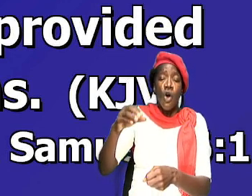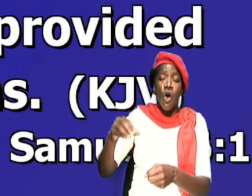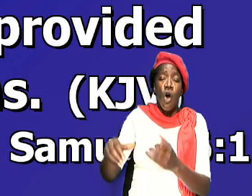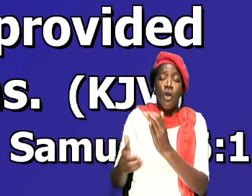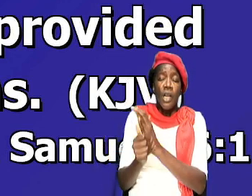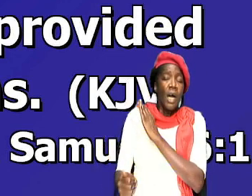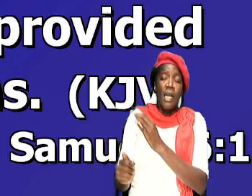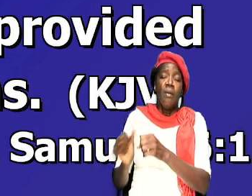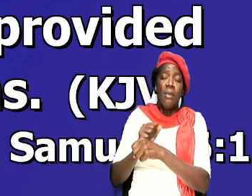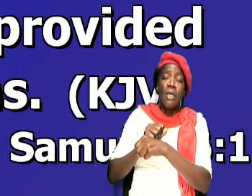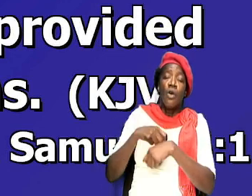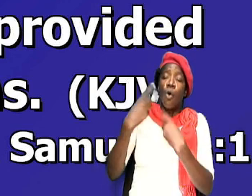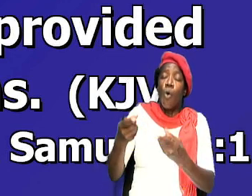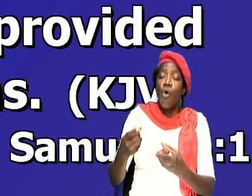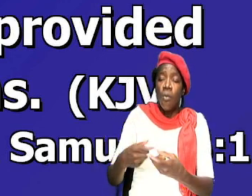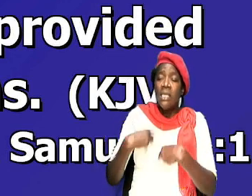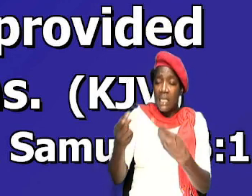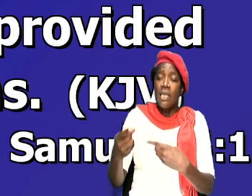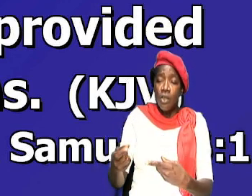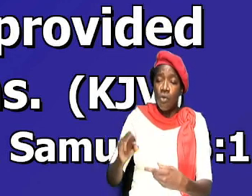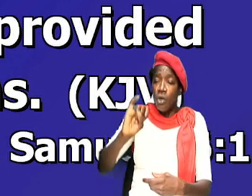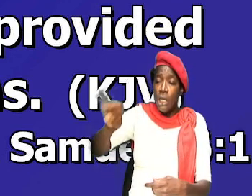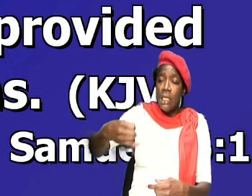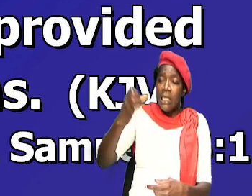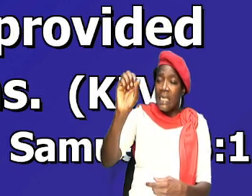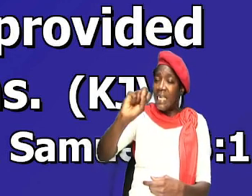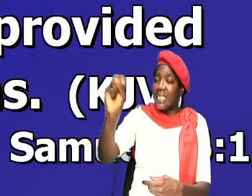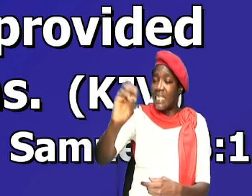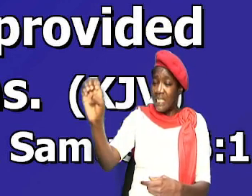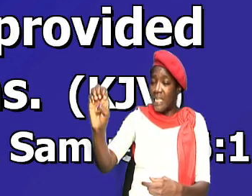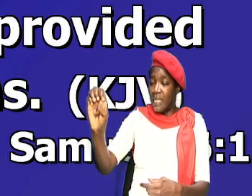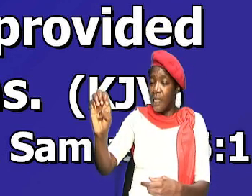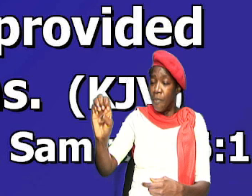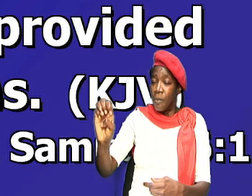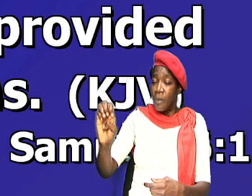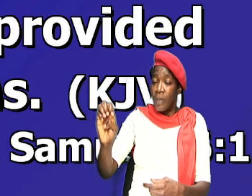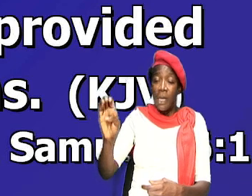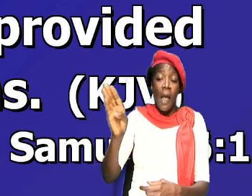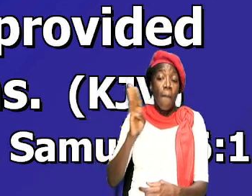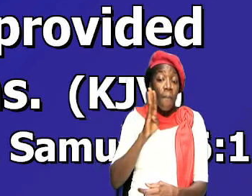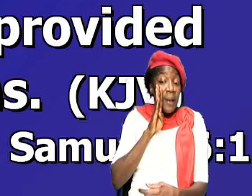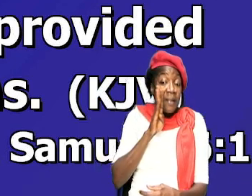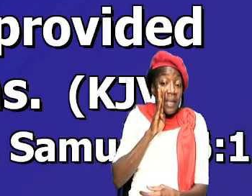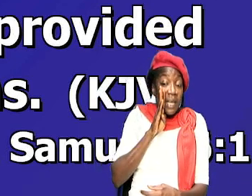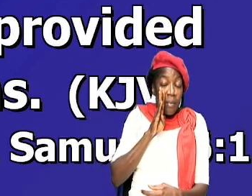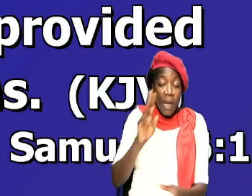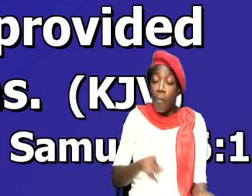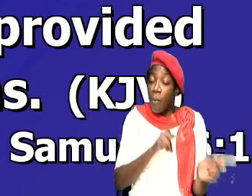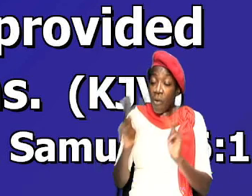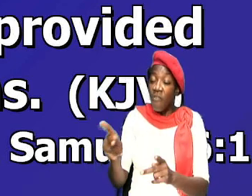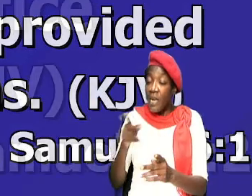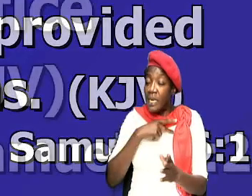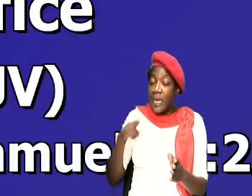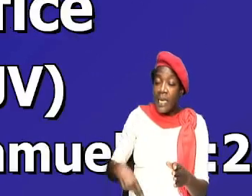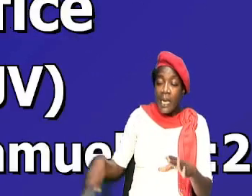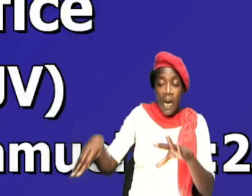Jesse the Bethlehemite, for I have provided me a king among his